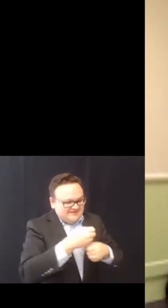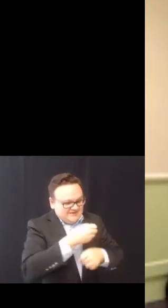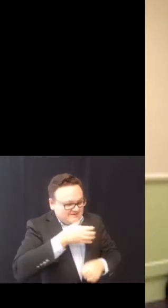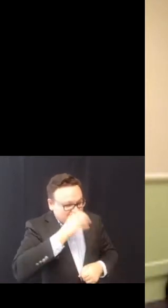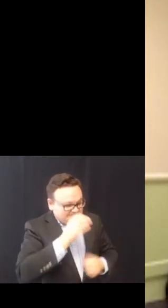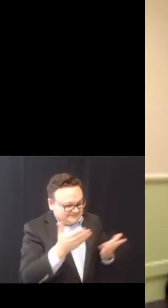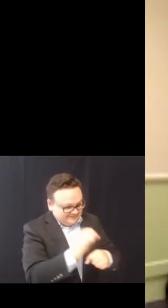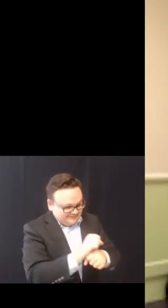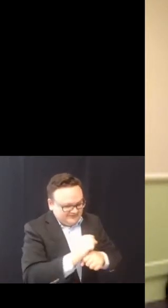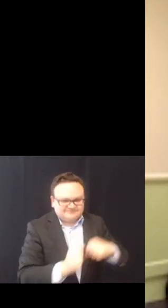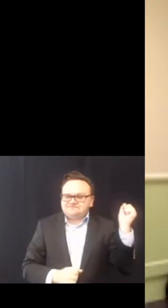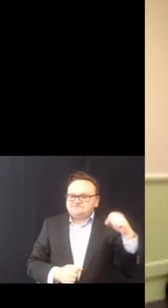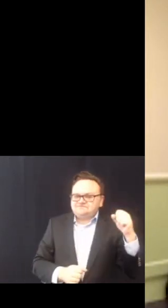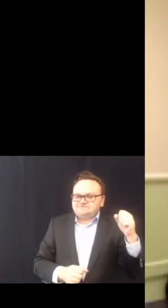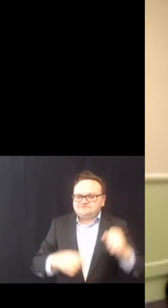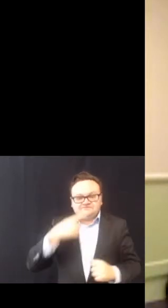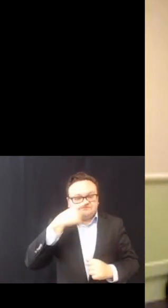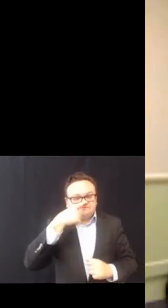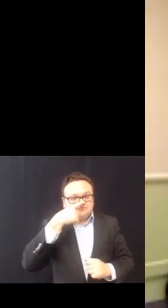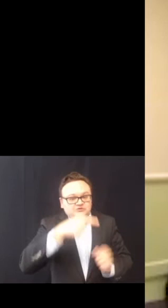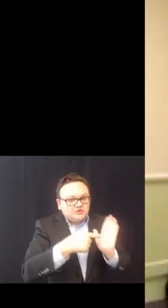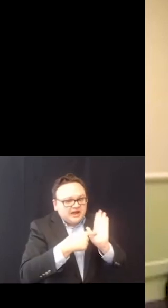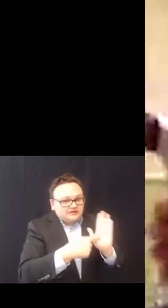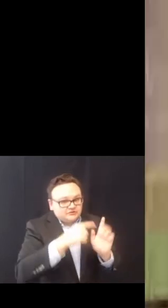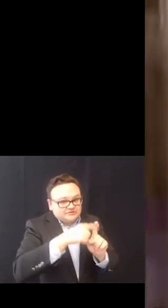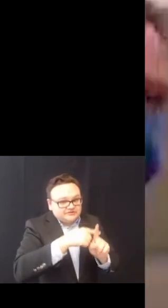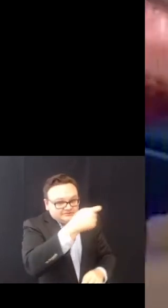Can you show me maybe how you take temperatures? I'd love to see you in action.